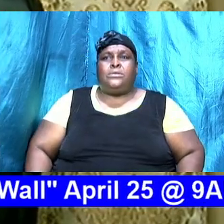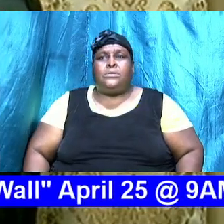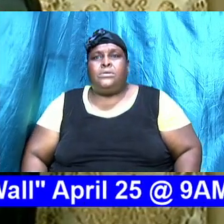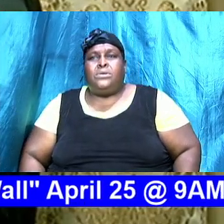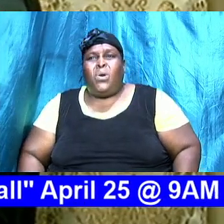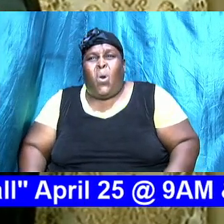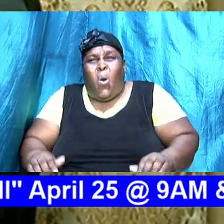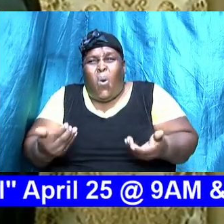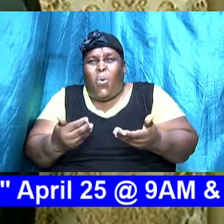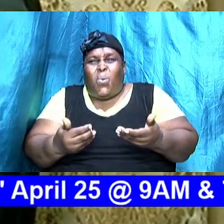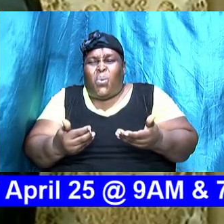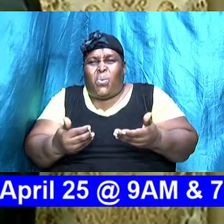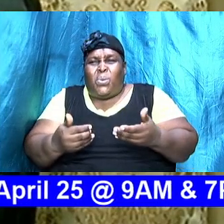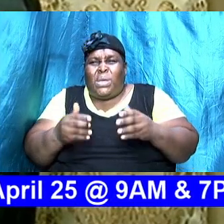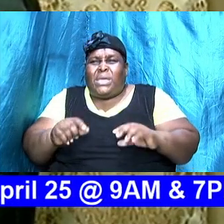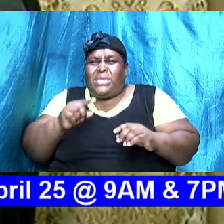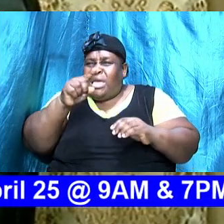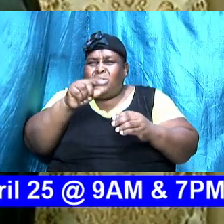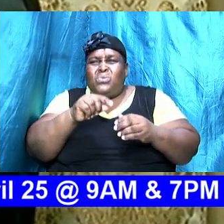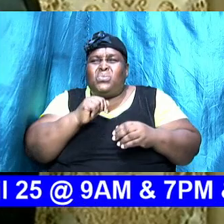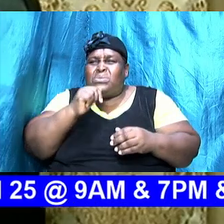How can you not forgive?